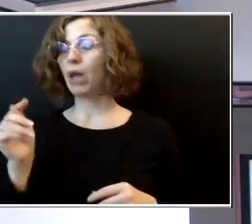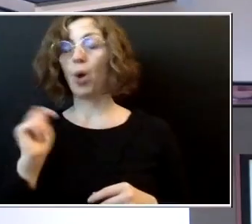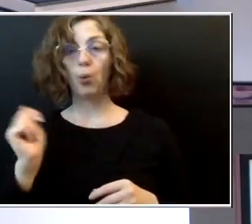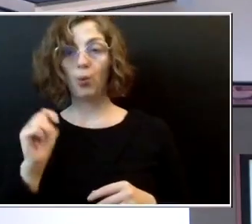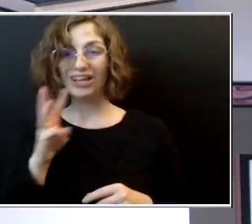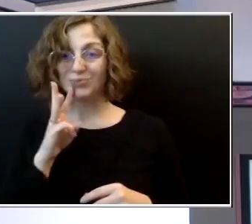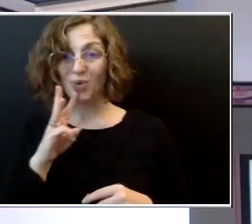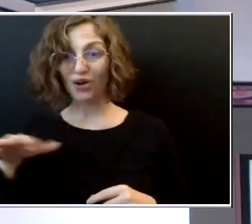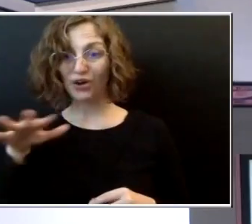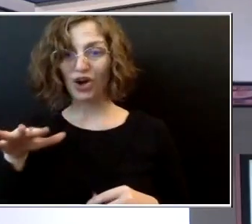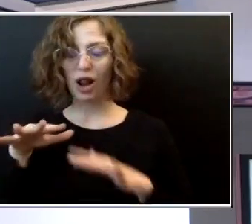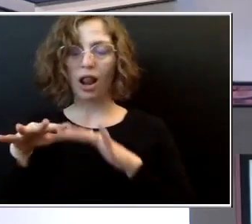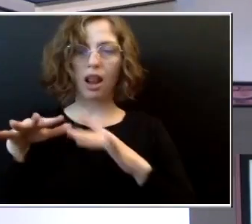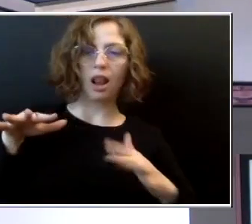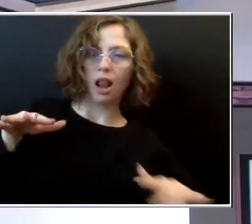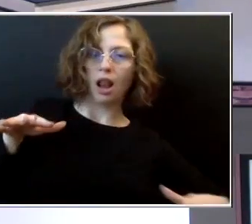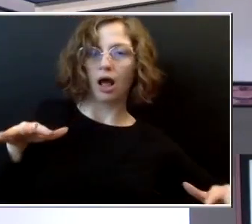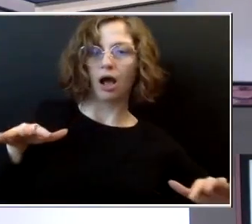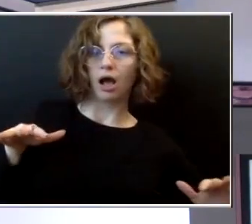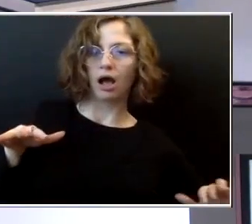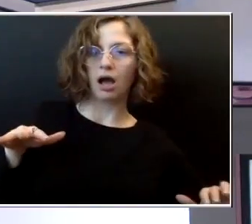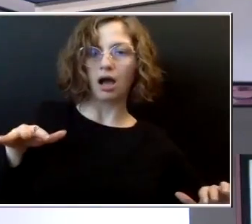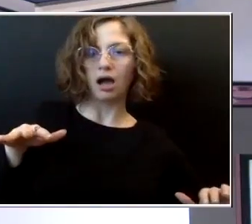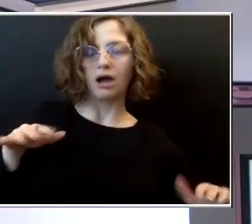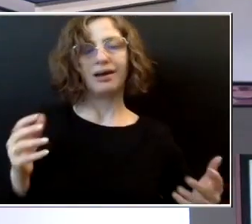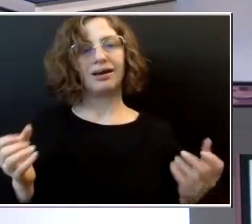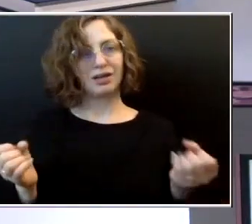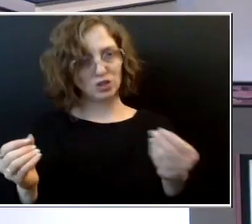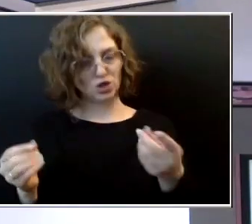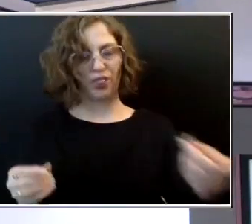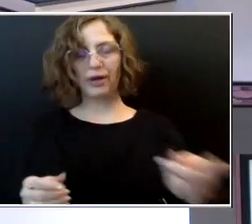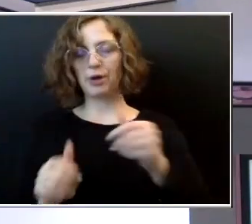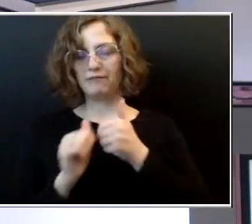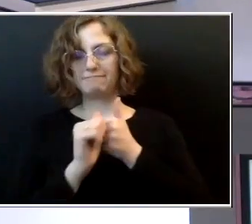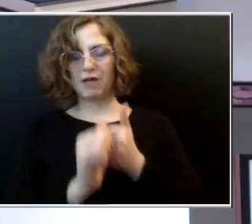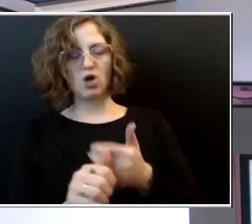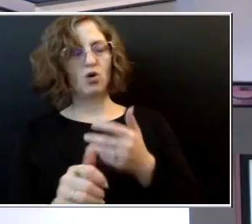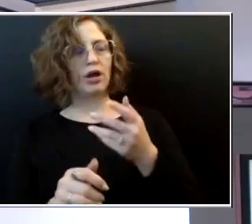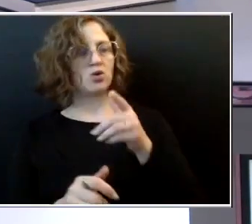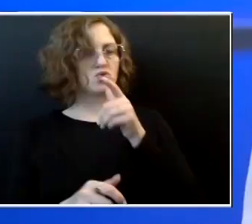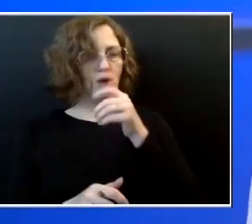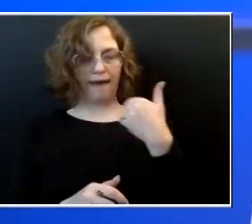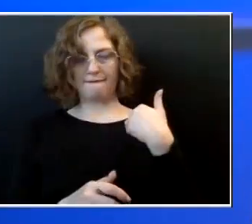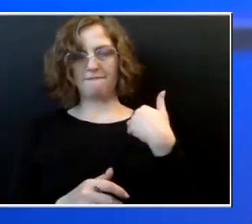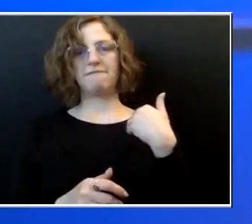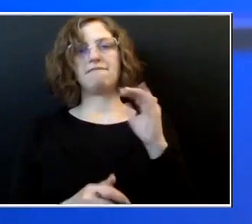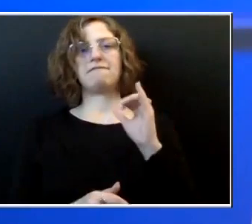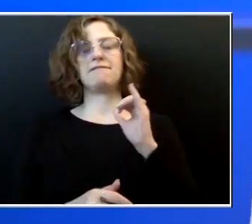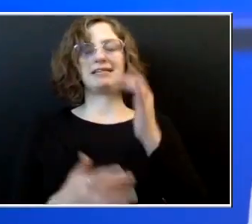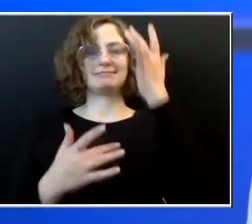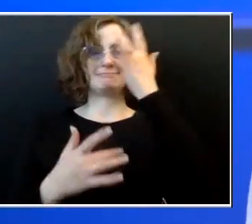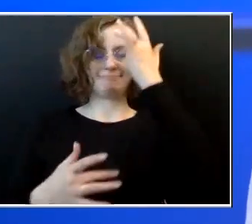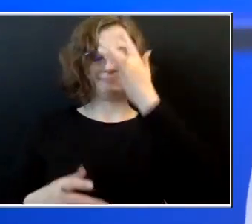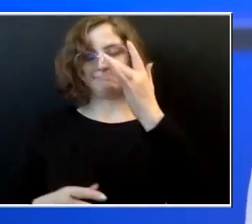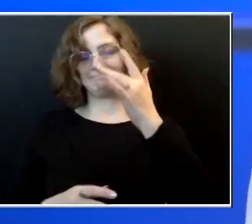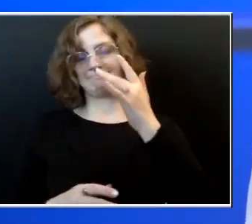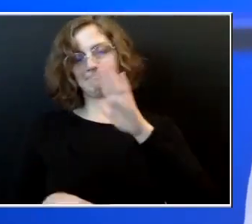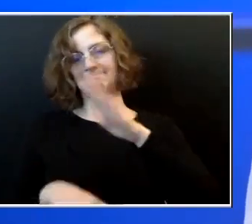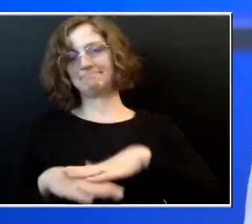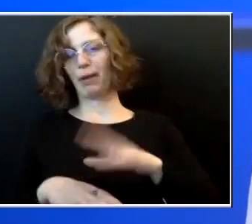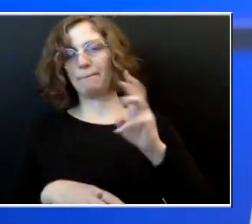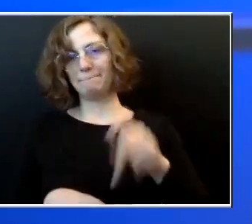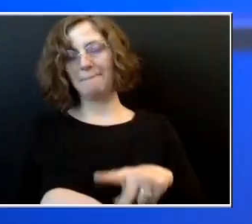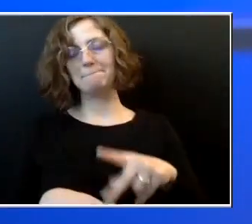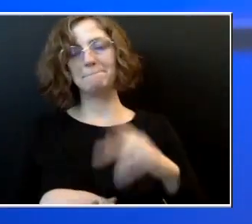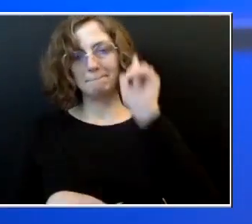from one city to another city here in the United States. Absolutely. You can follow the paths. So that was the first modern pandemic.